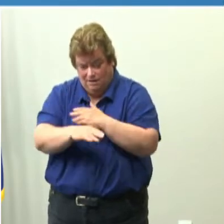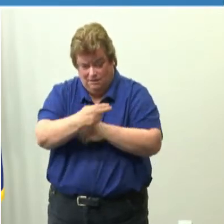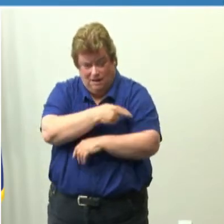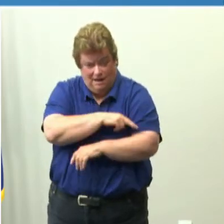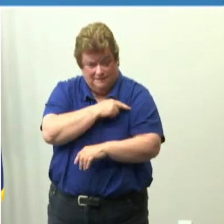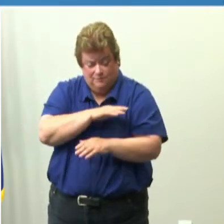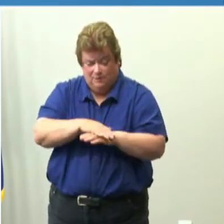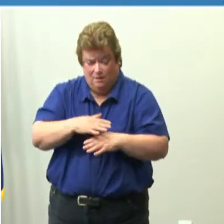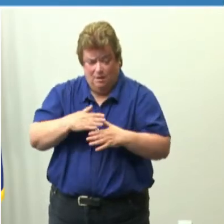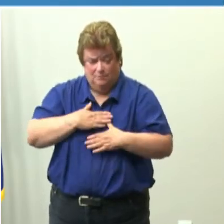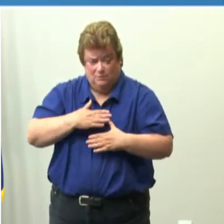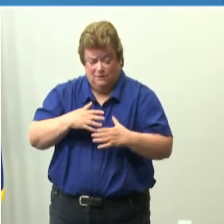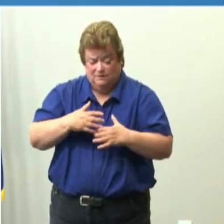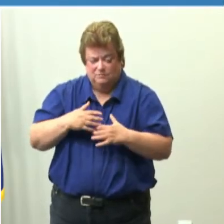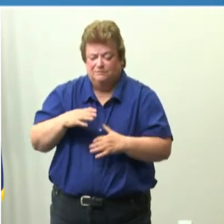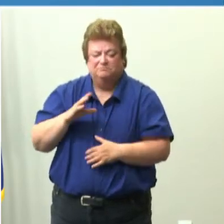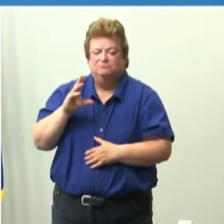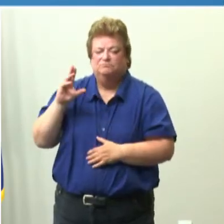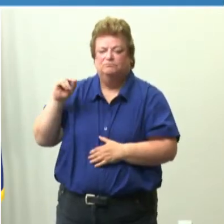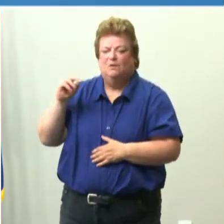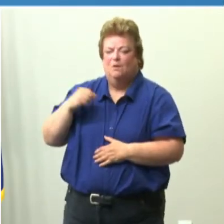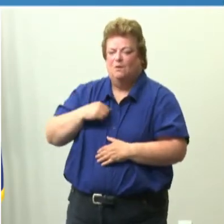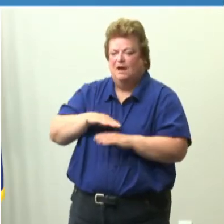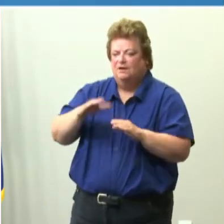that I know of, Matt.